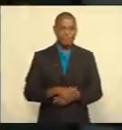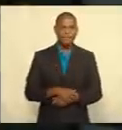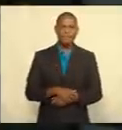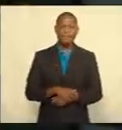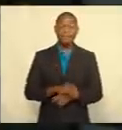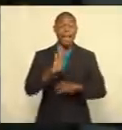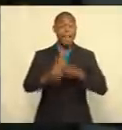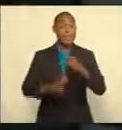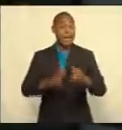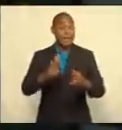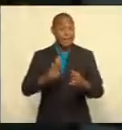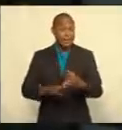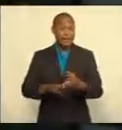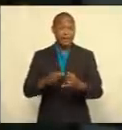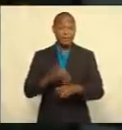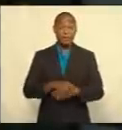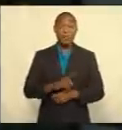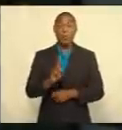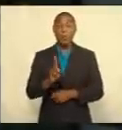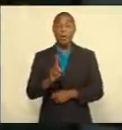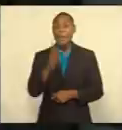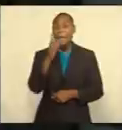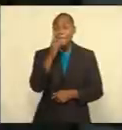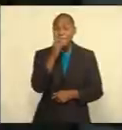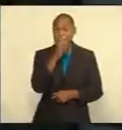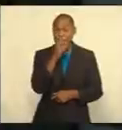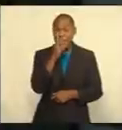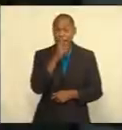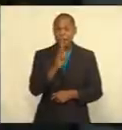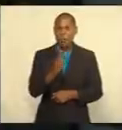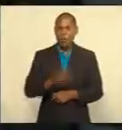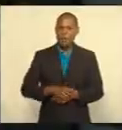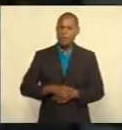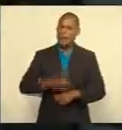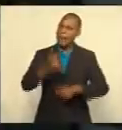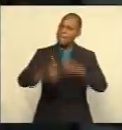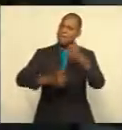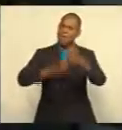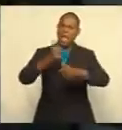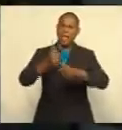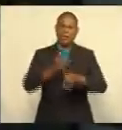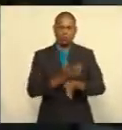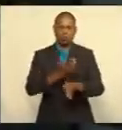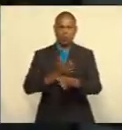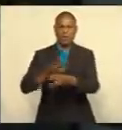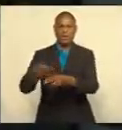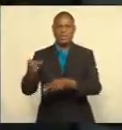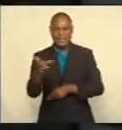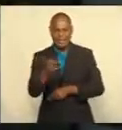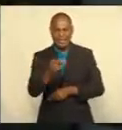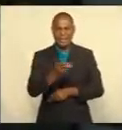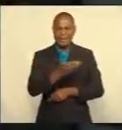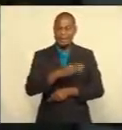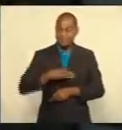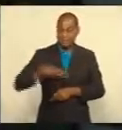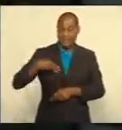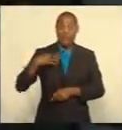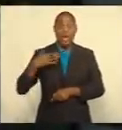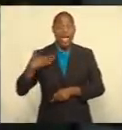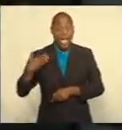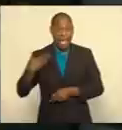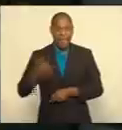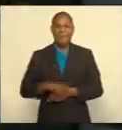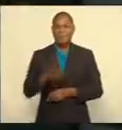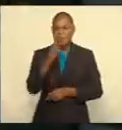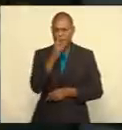lastly, these Fijians have also praised the work done by the Ministry of Health to ensure that Fijians are